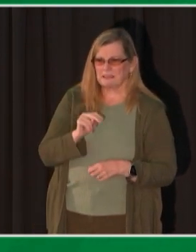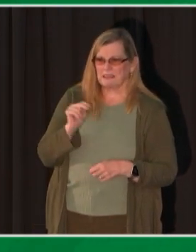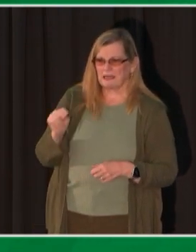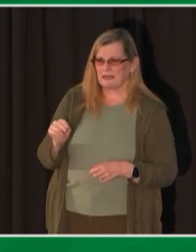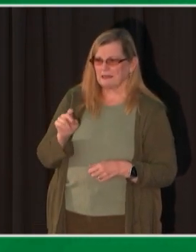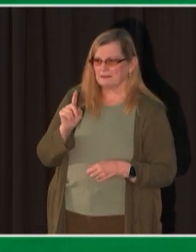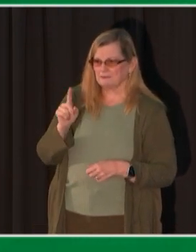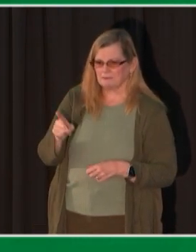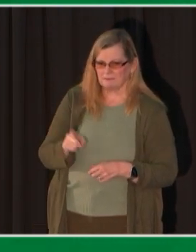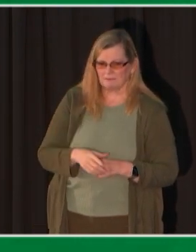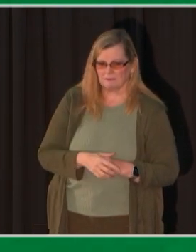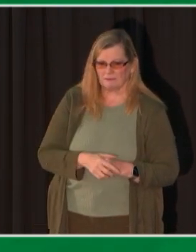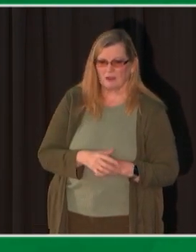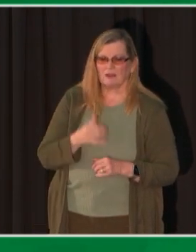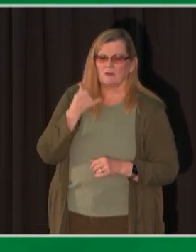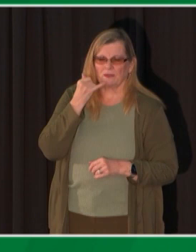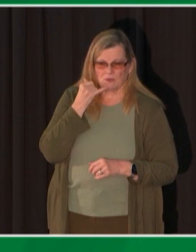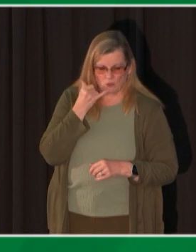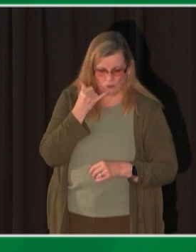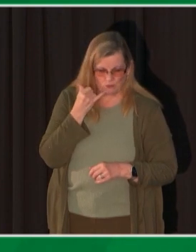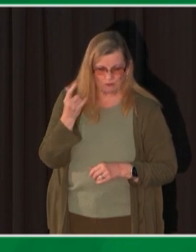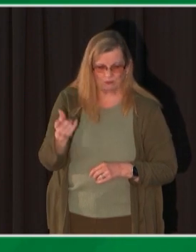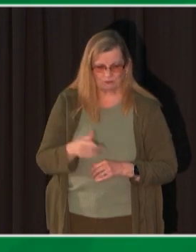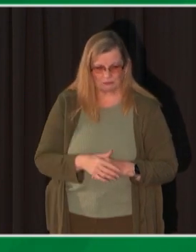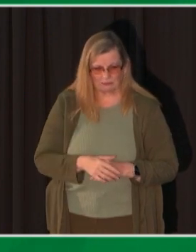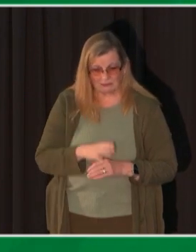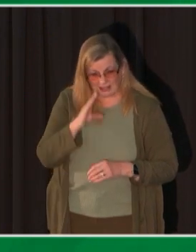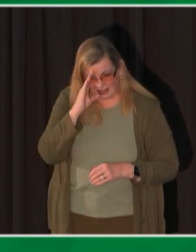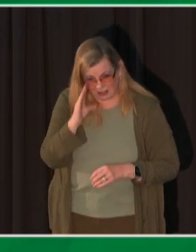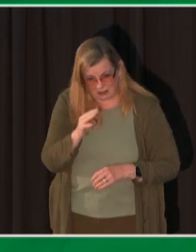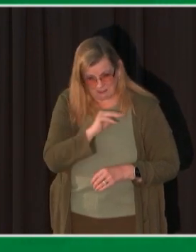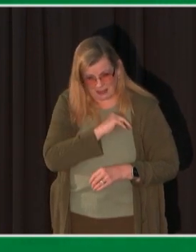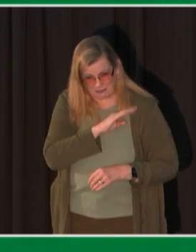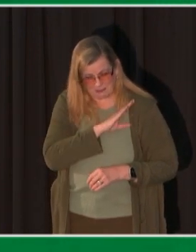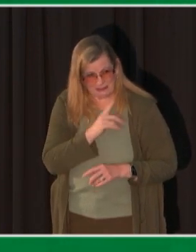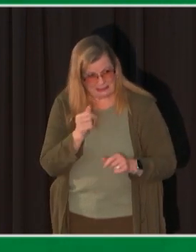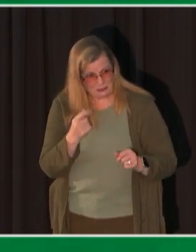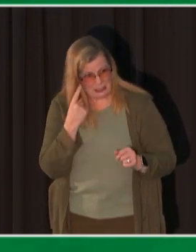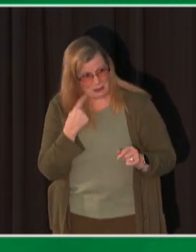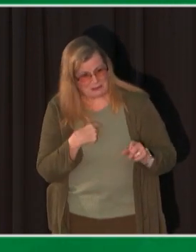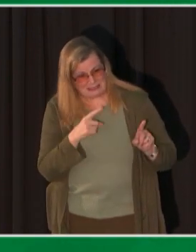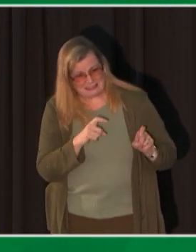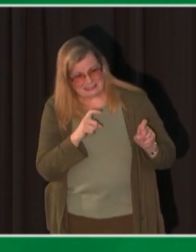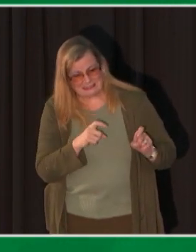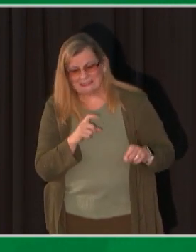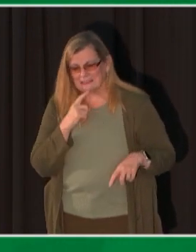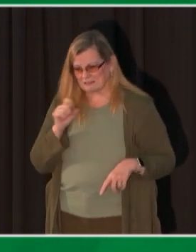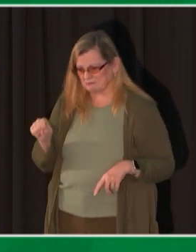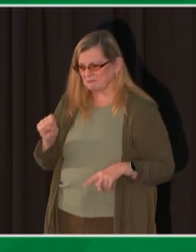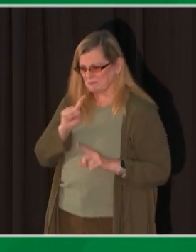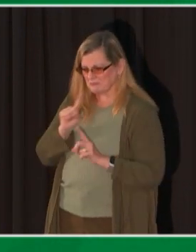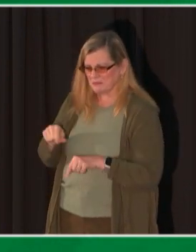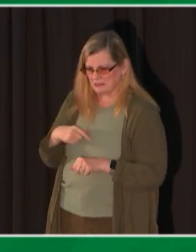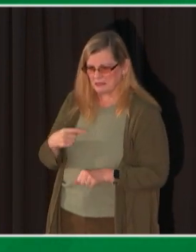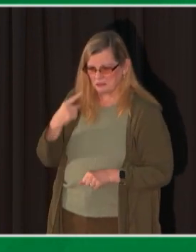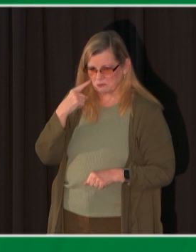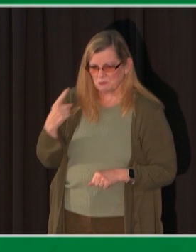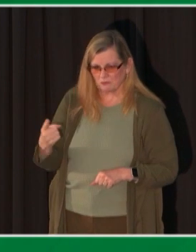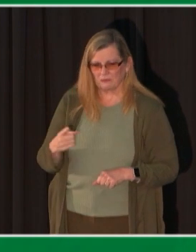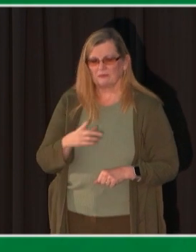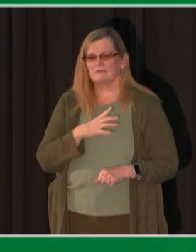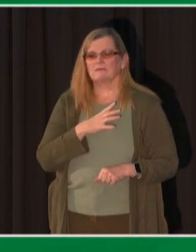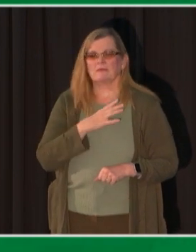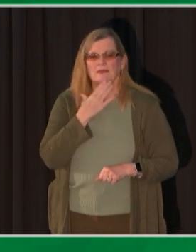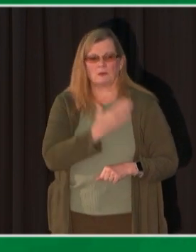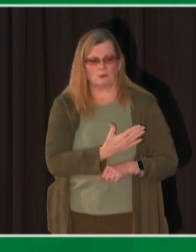Alex, go ahead. Hi, Mayor Bowser. This is Alex Marquardt. Can you hear me? I can. Thank you so much for taking my question. You had